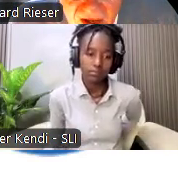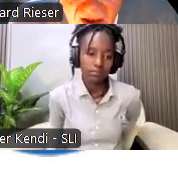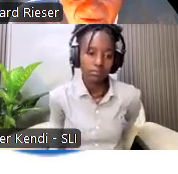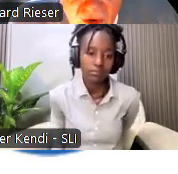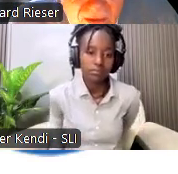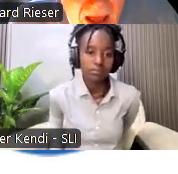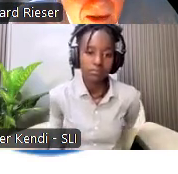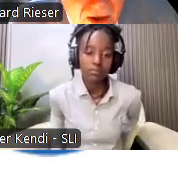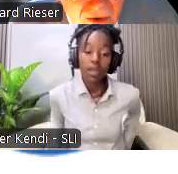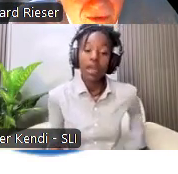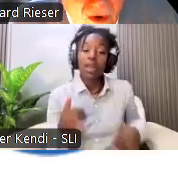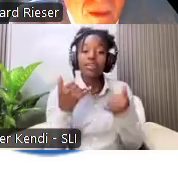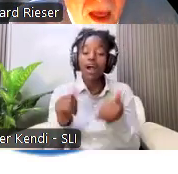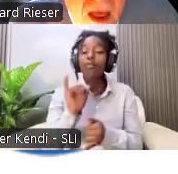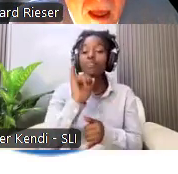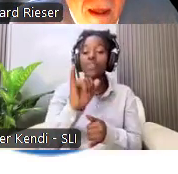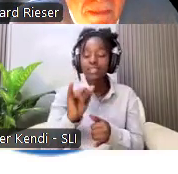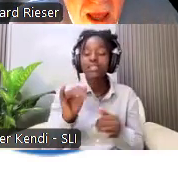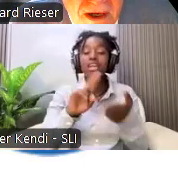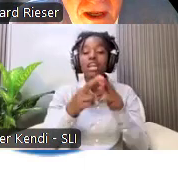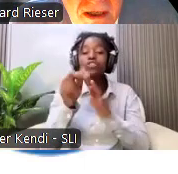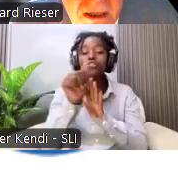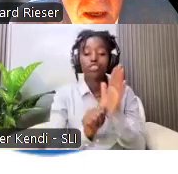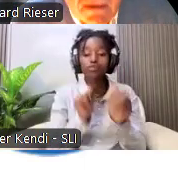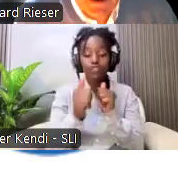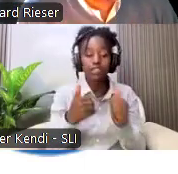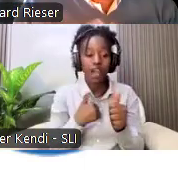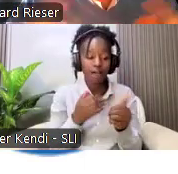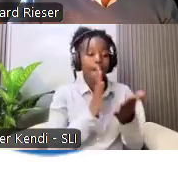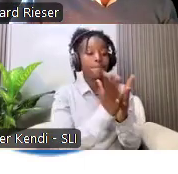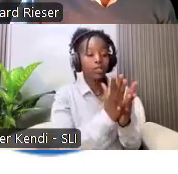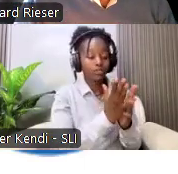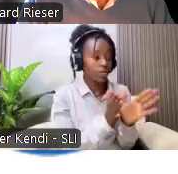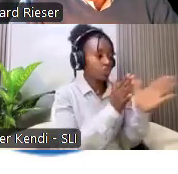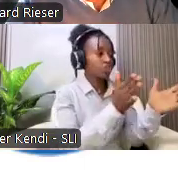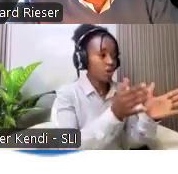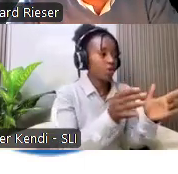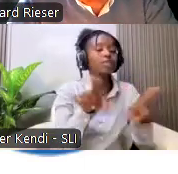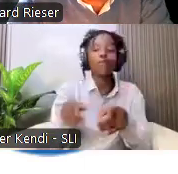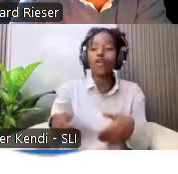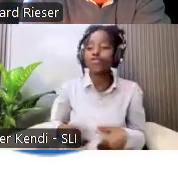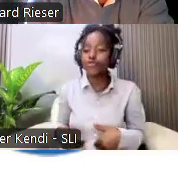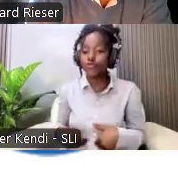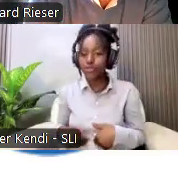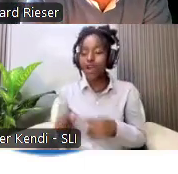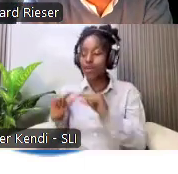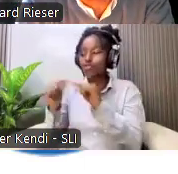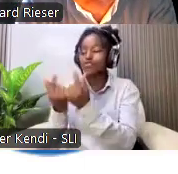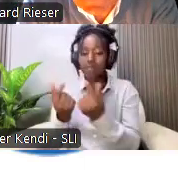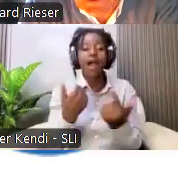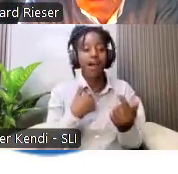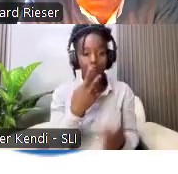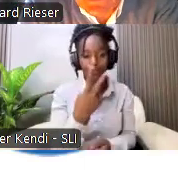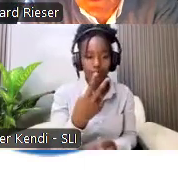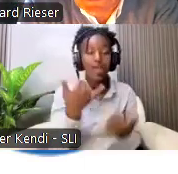People's Forum and the Youth Forum. Impairment is, right, so now on to thinking about disability. Impairment is due